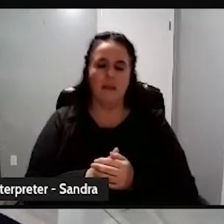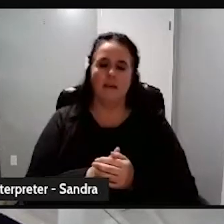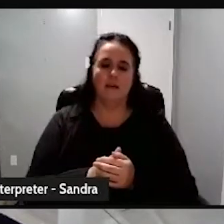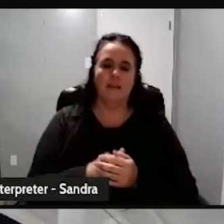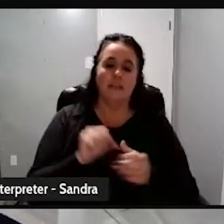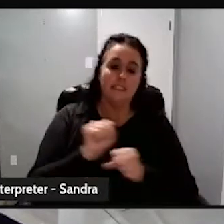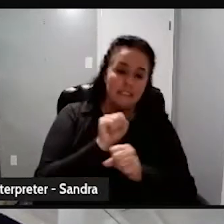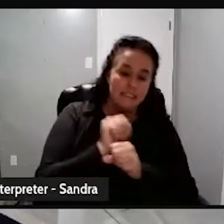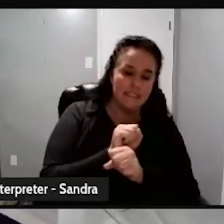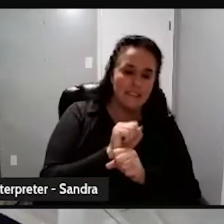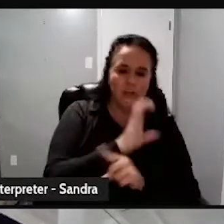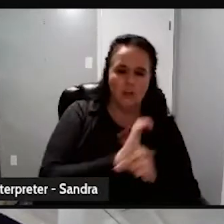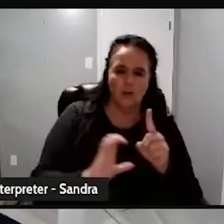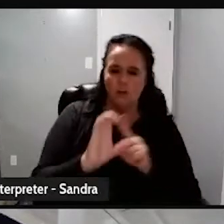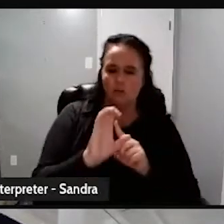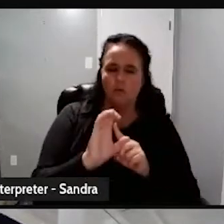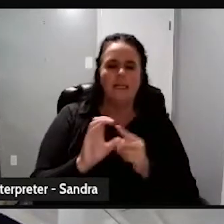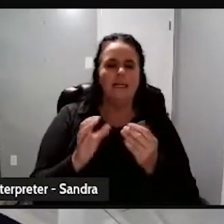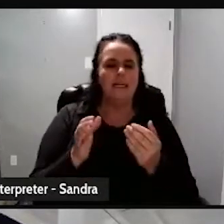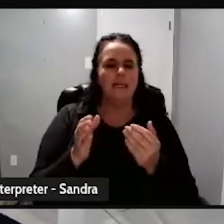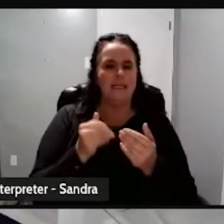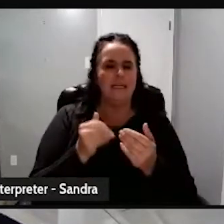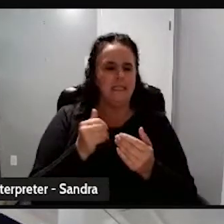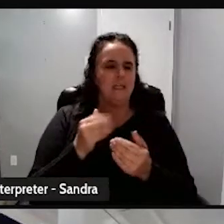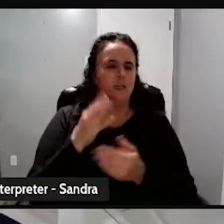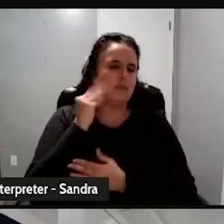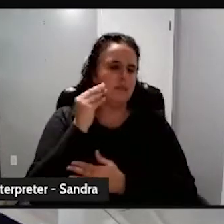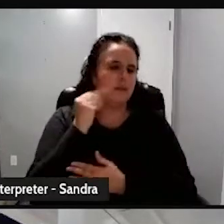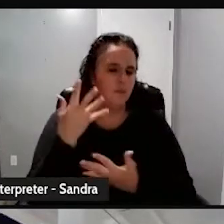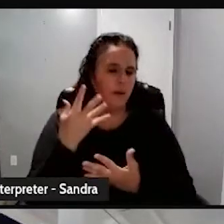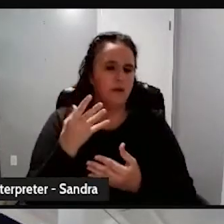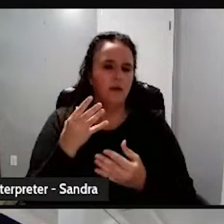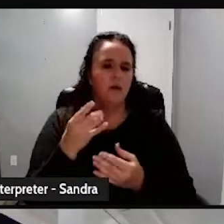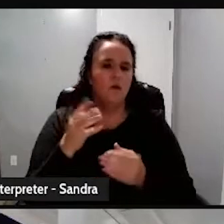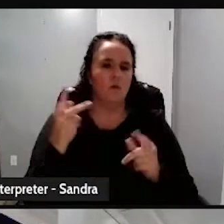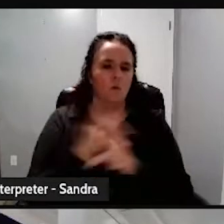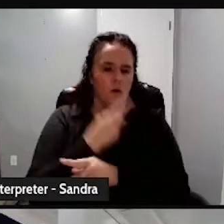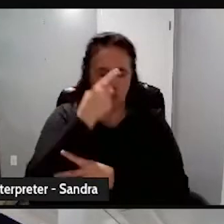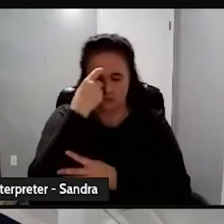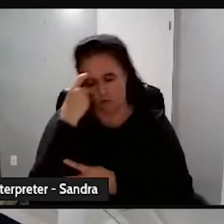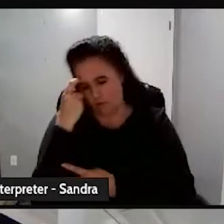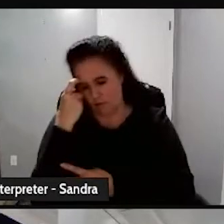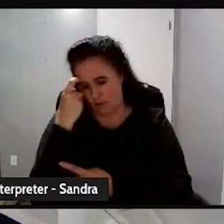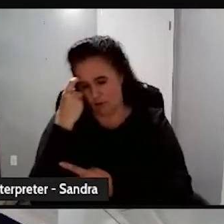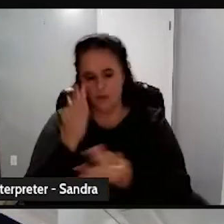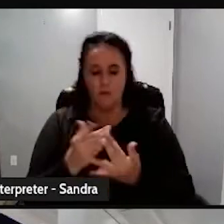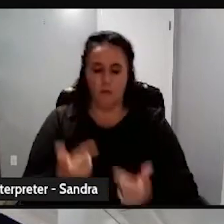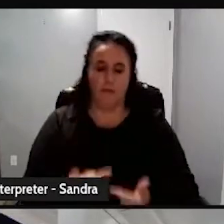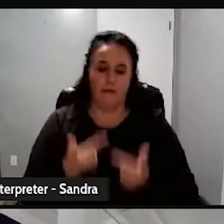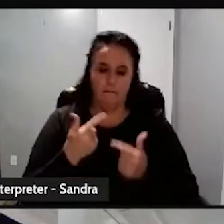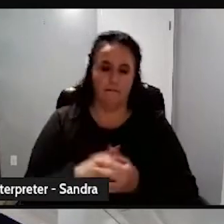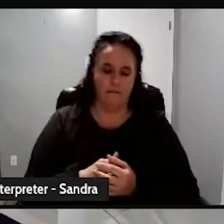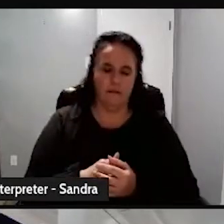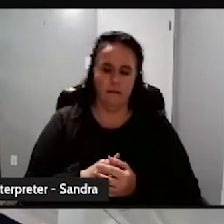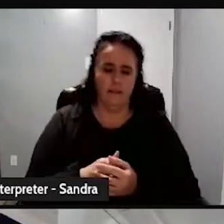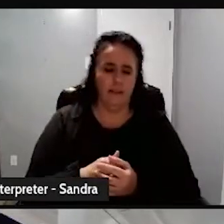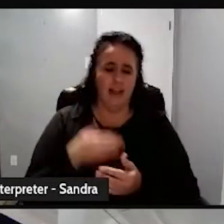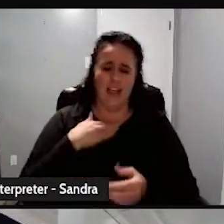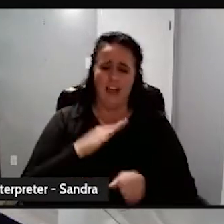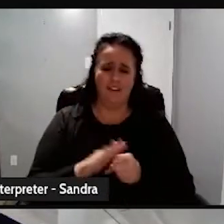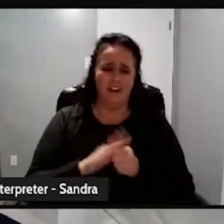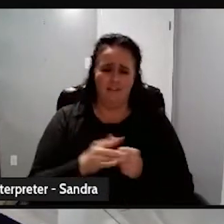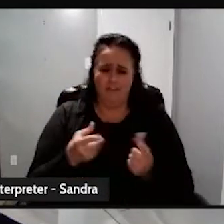culturally more susceptible to experience more trauma over the course of the lifetime, I have enough on my plate trying to